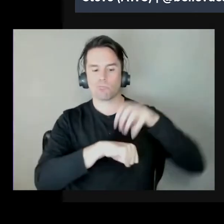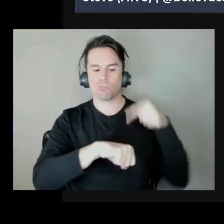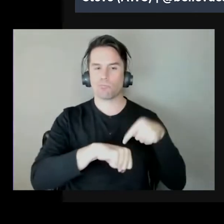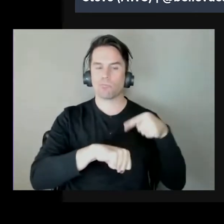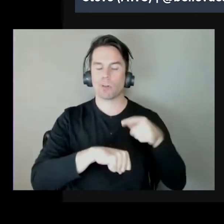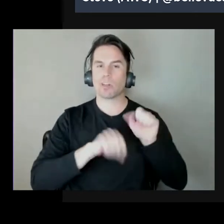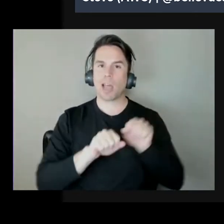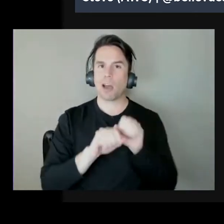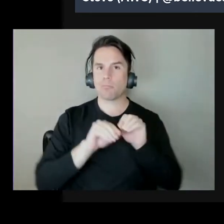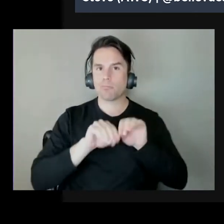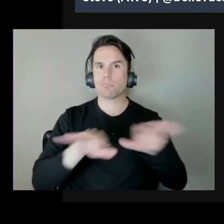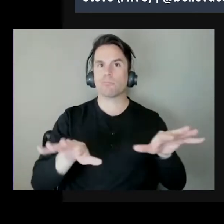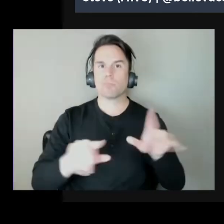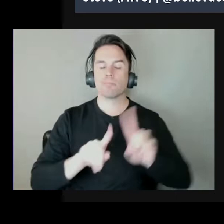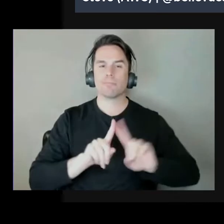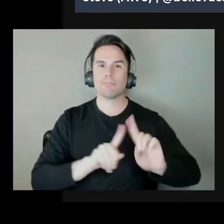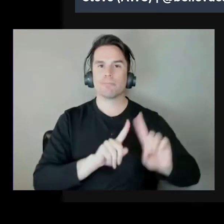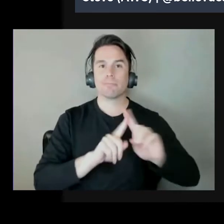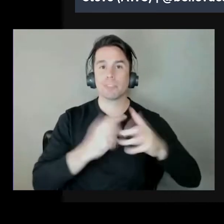various different machines and